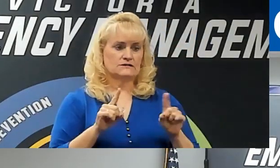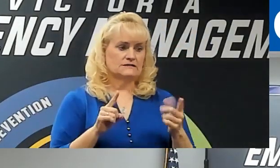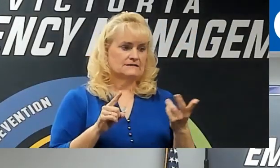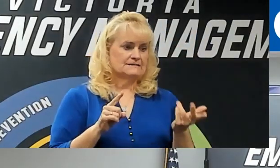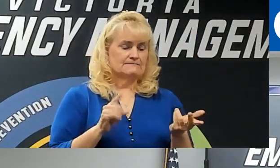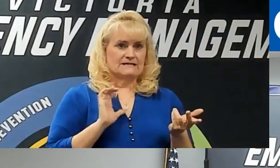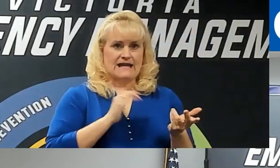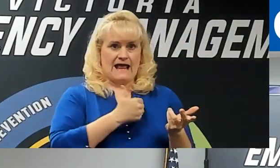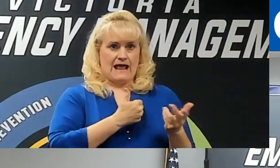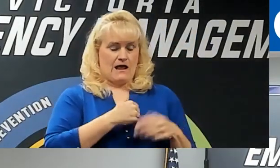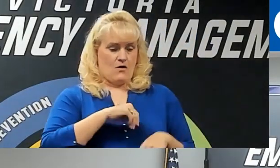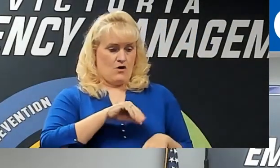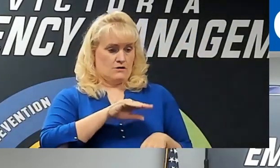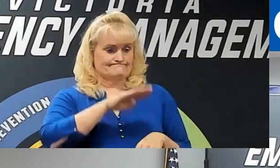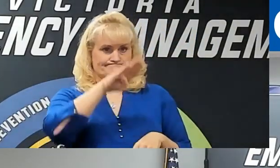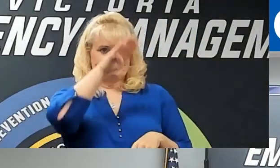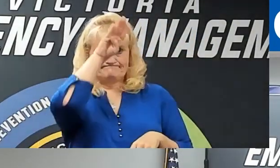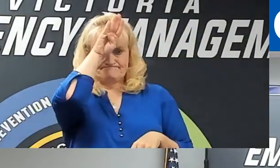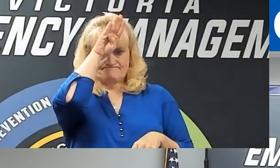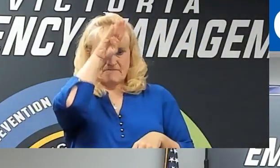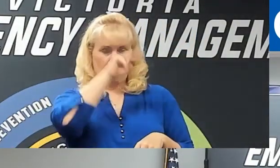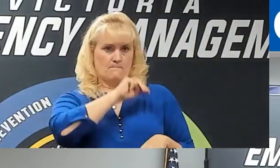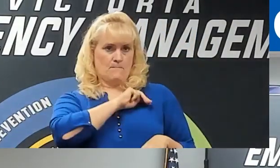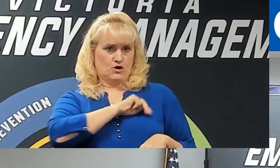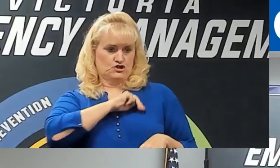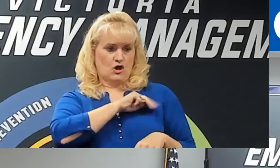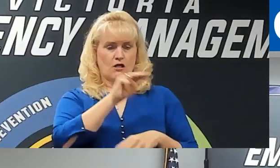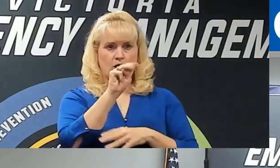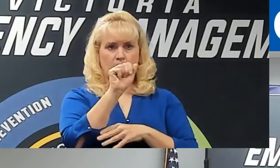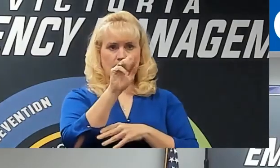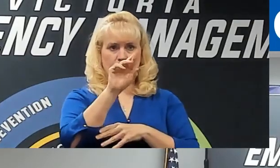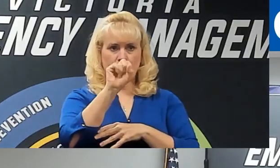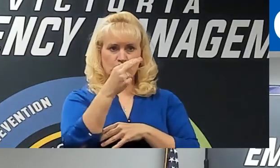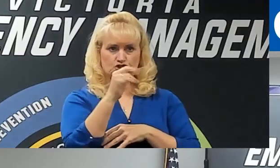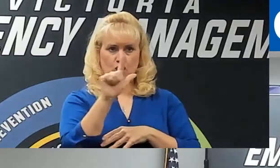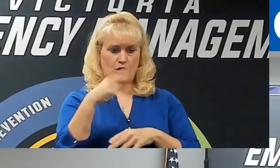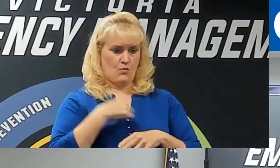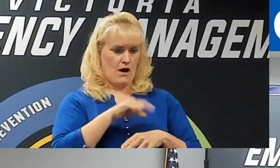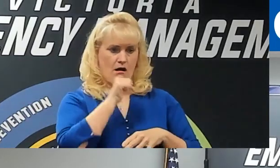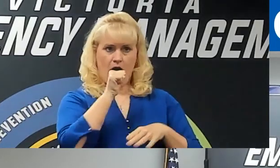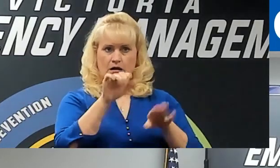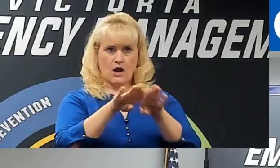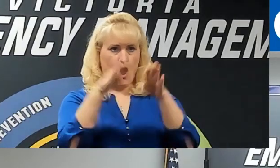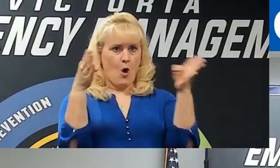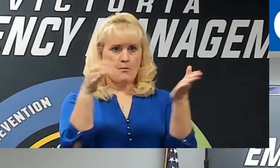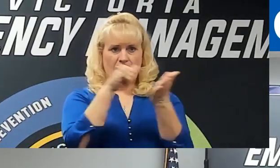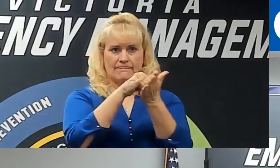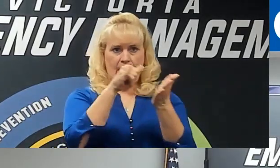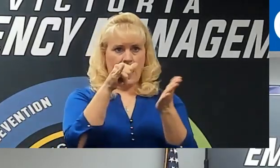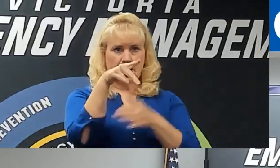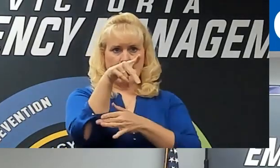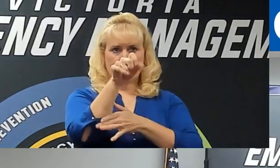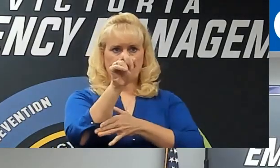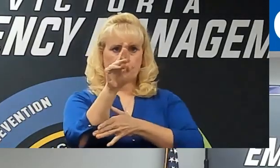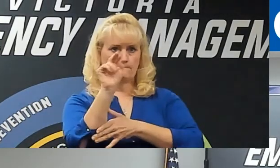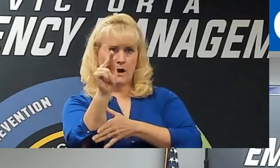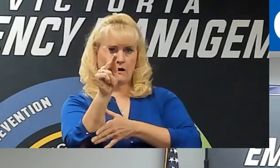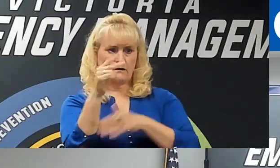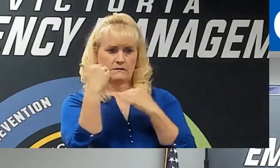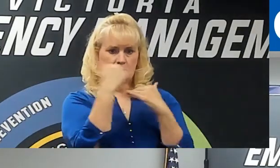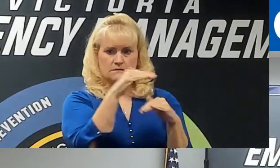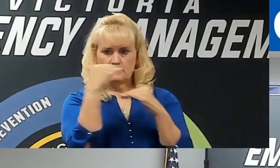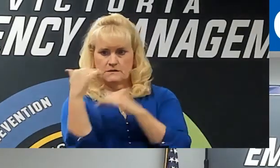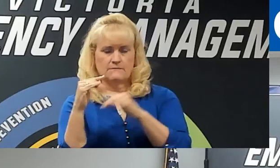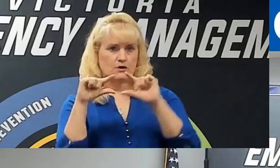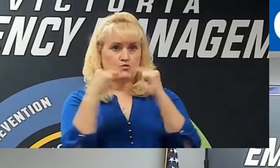fire marshal, we've opted to not have that open on July 4th to limit those big groups of people